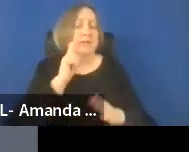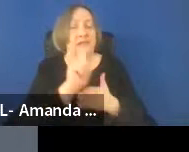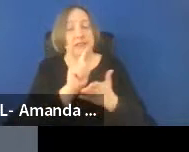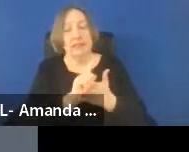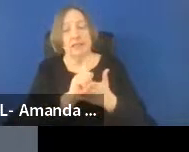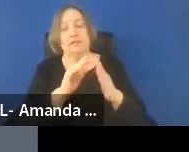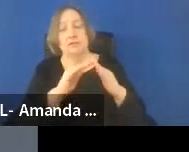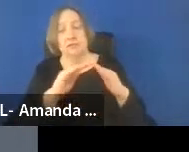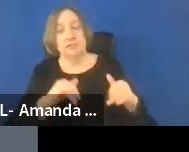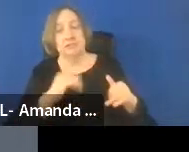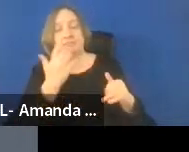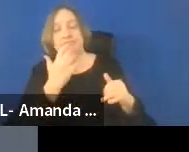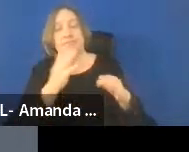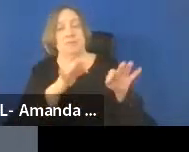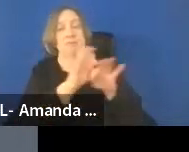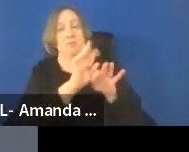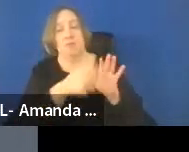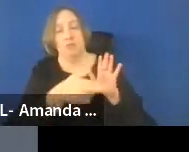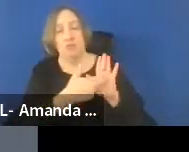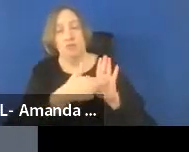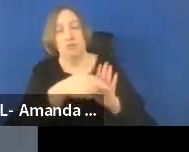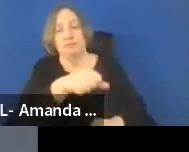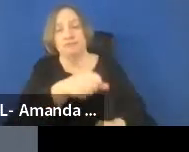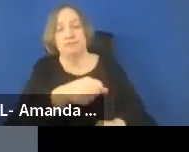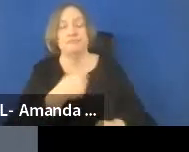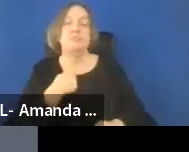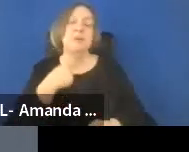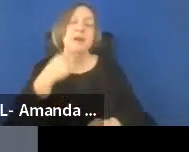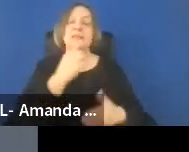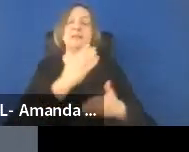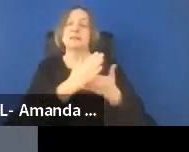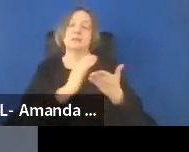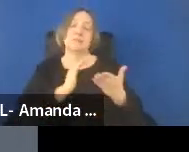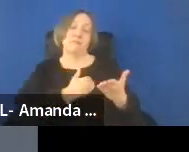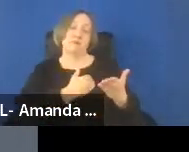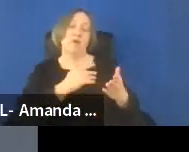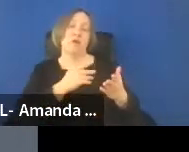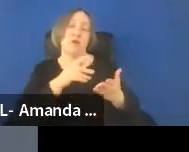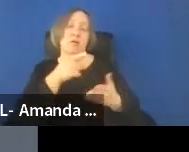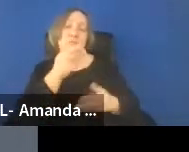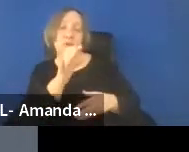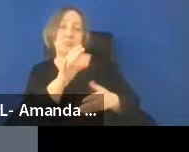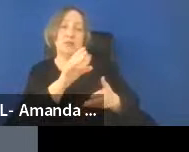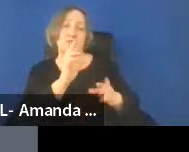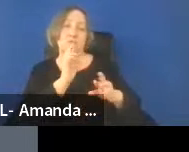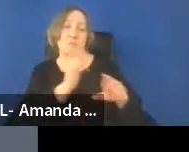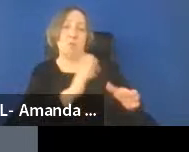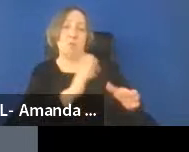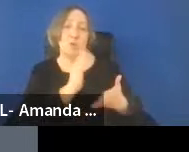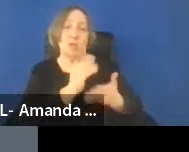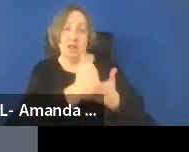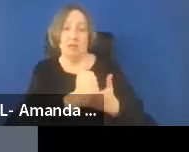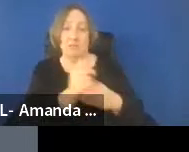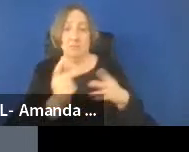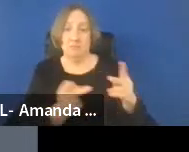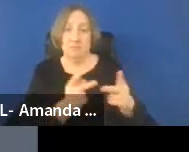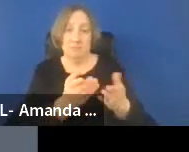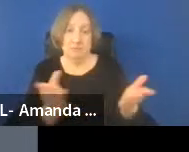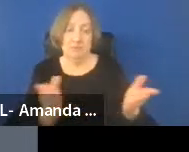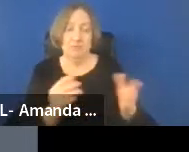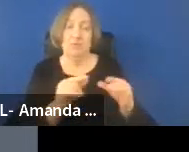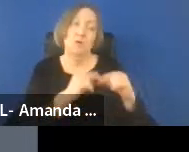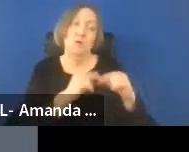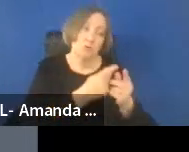an important role to play in this. I think some of our public reports might come in handy for an individual or a group